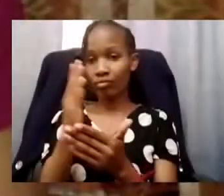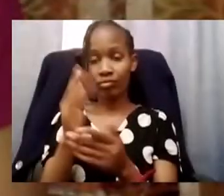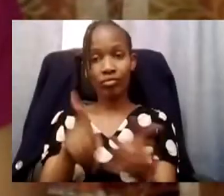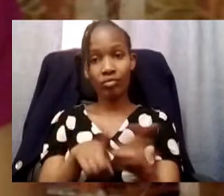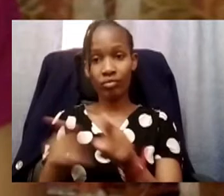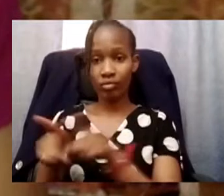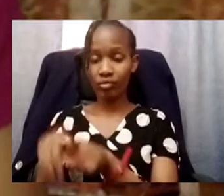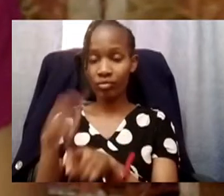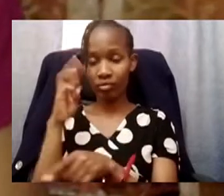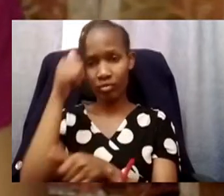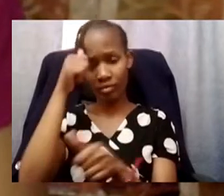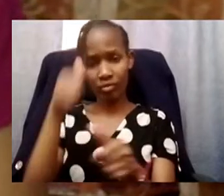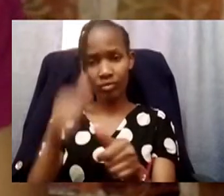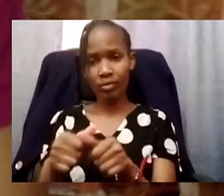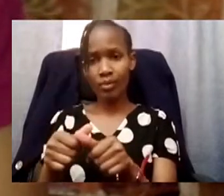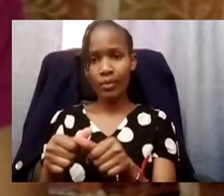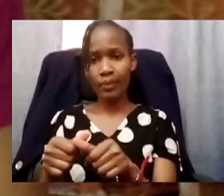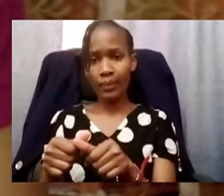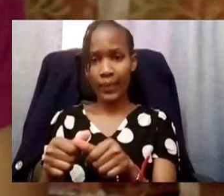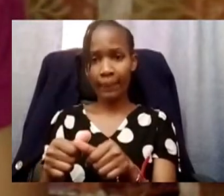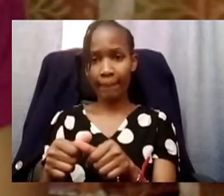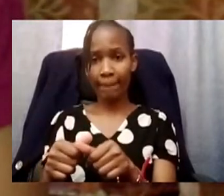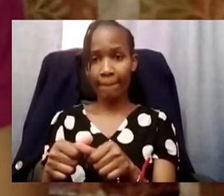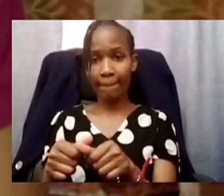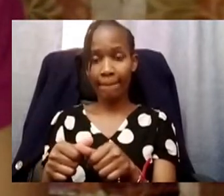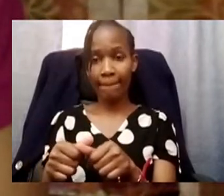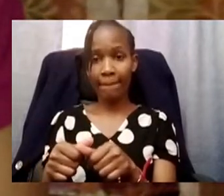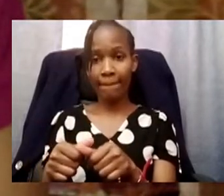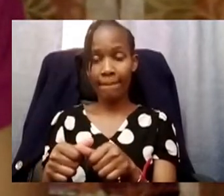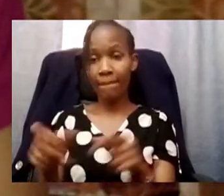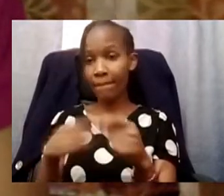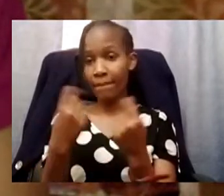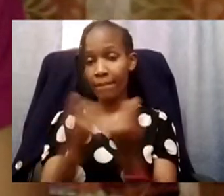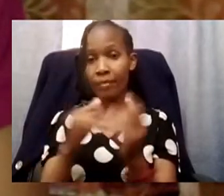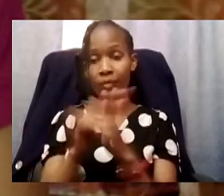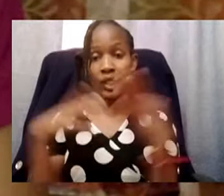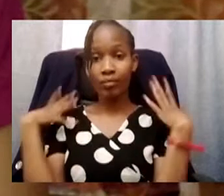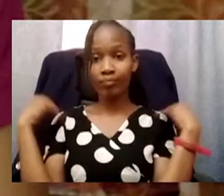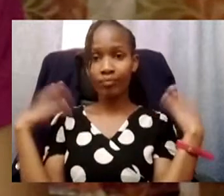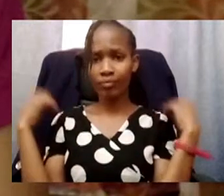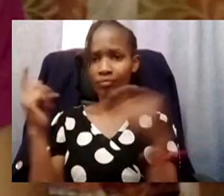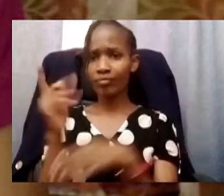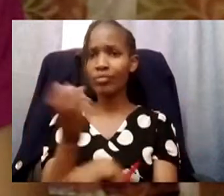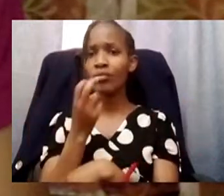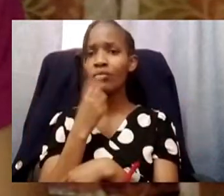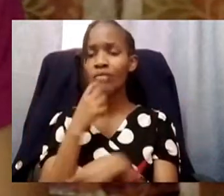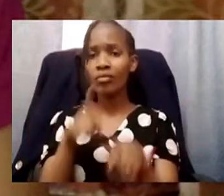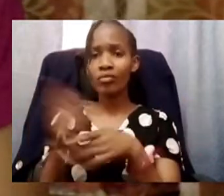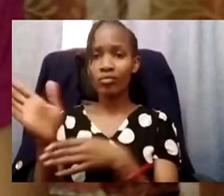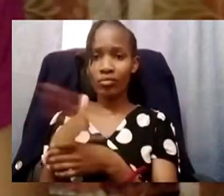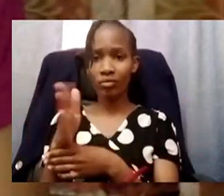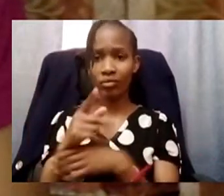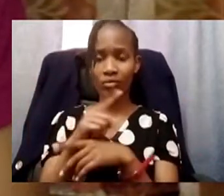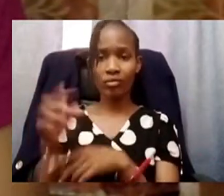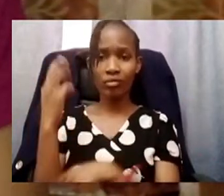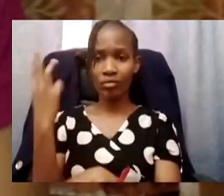I remember, you know, the clubs used to practice on Tuesdays and Thursdays, but on a Wednesday, Chandu and all